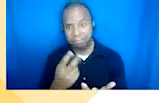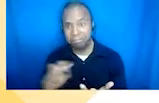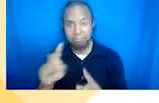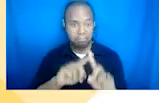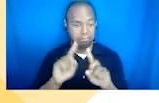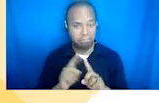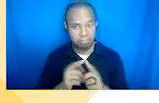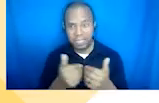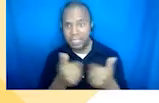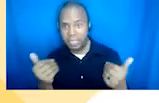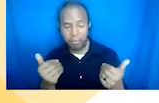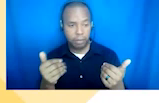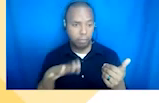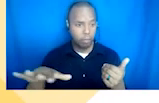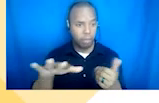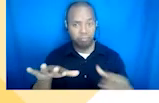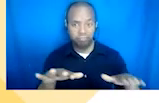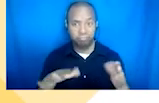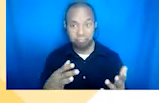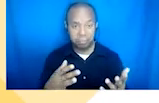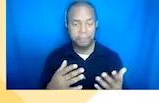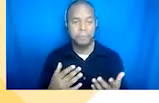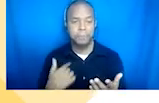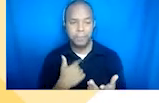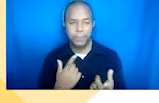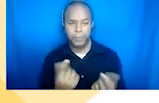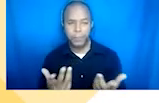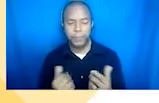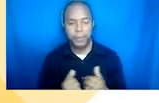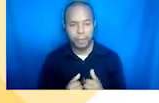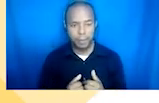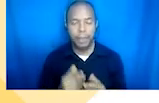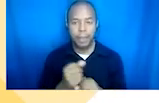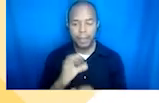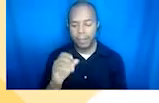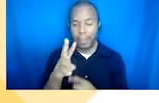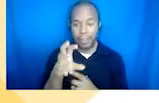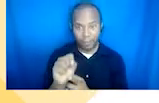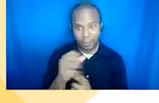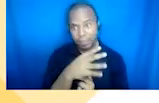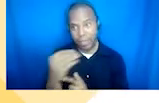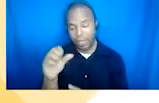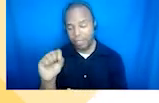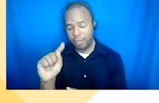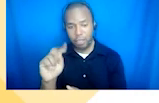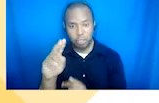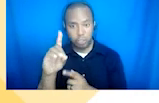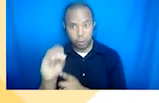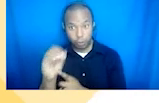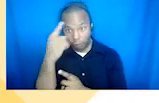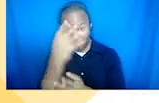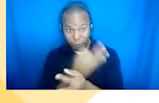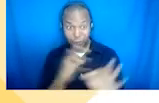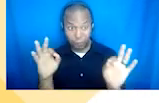separate directions, but part of getting Studio and Canvas for free and being in the exchange and opening